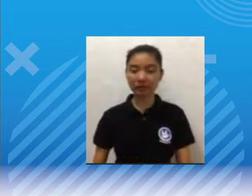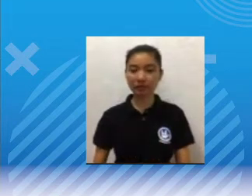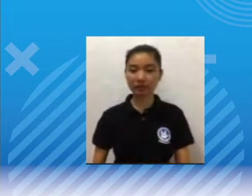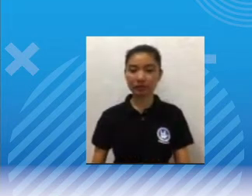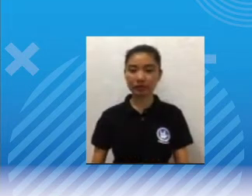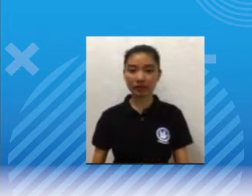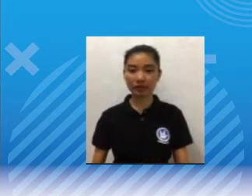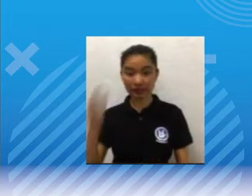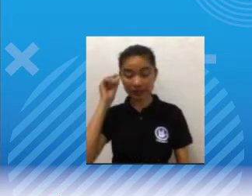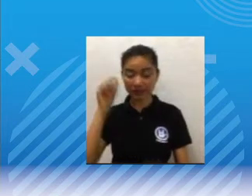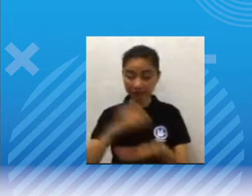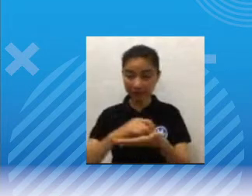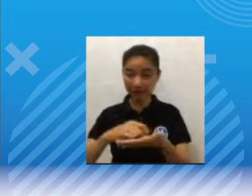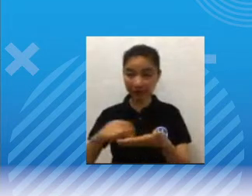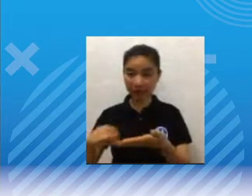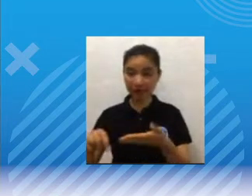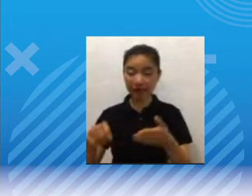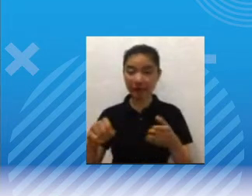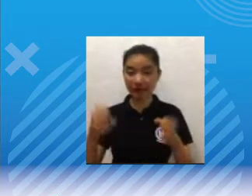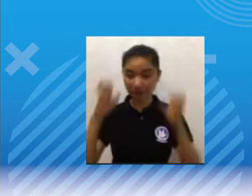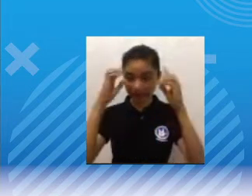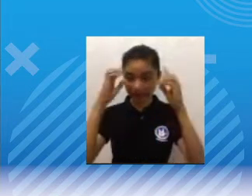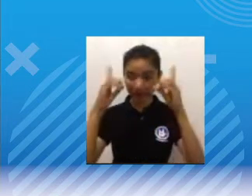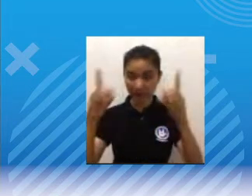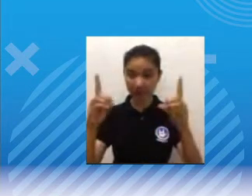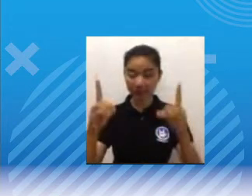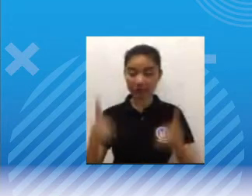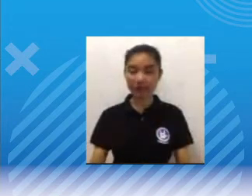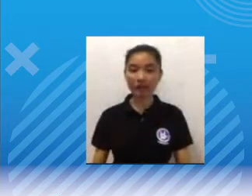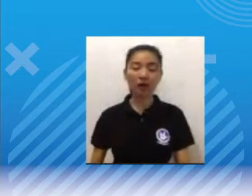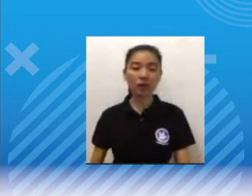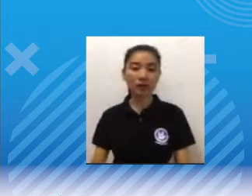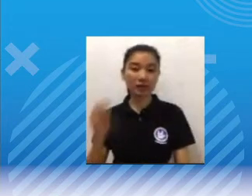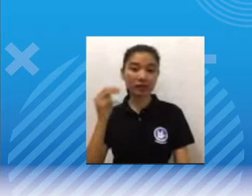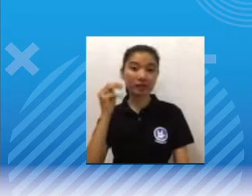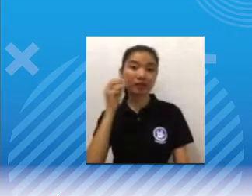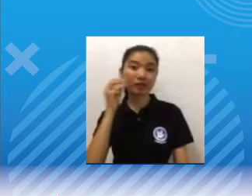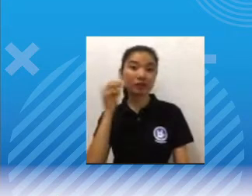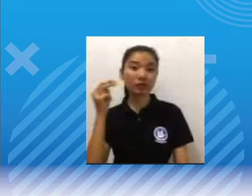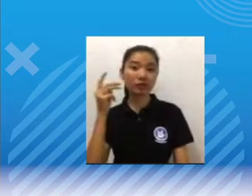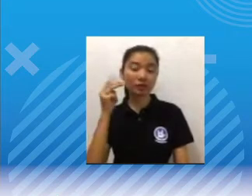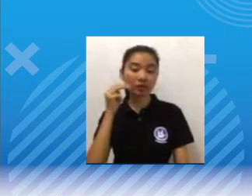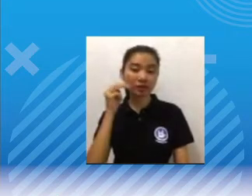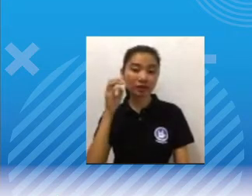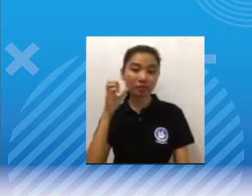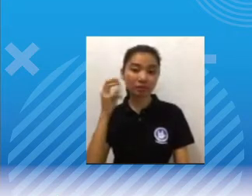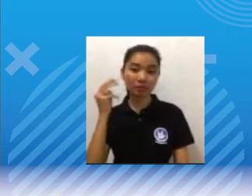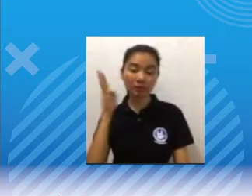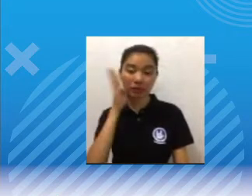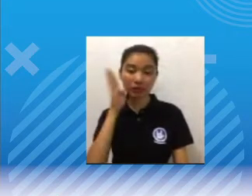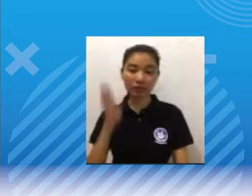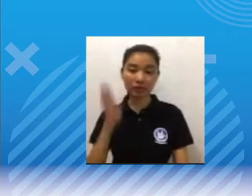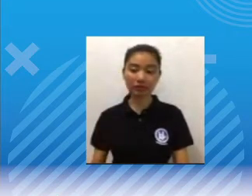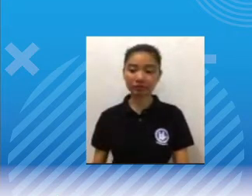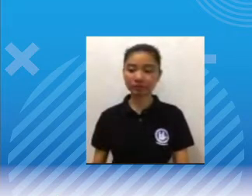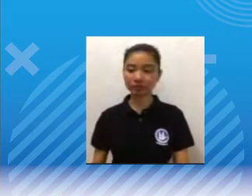Education, Leonor Bagtolis Briones. This one is DepEd Order number 42, series of